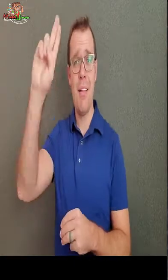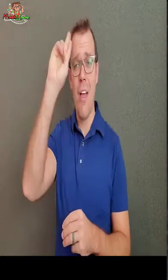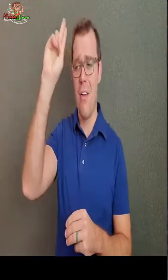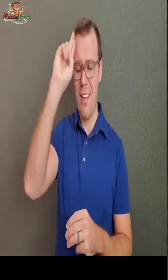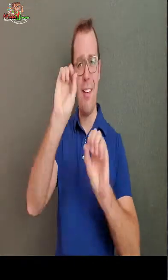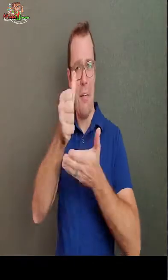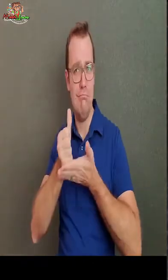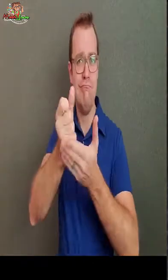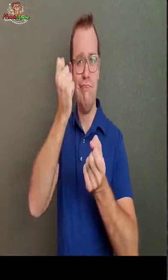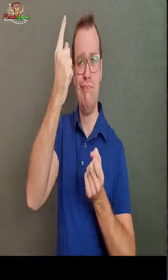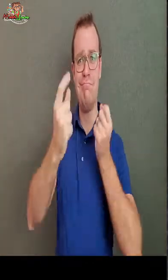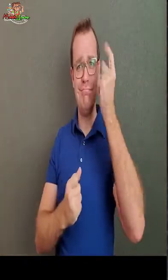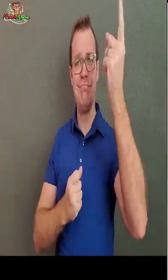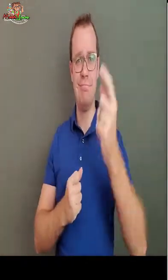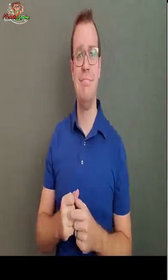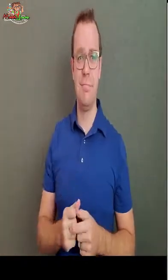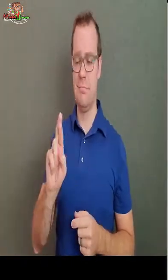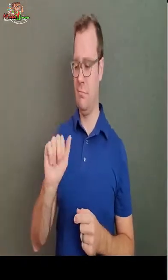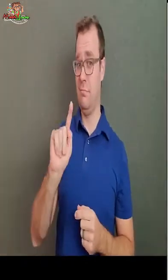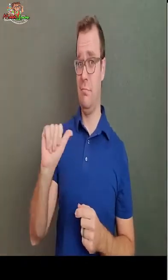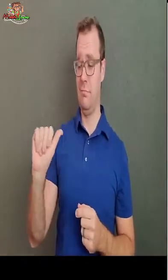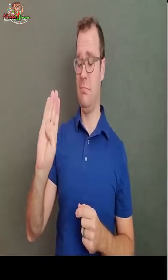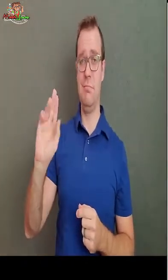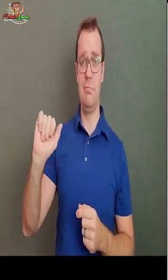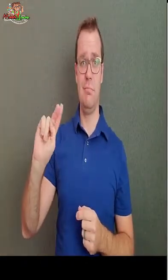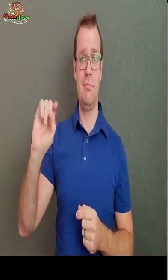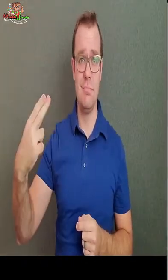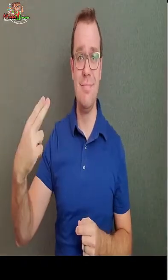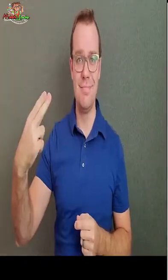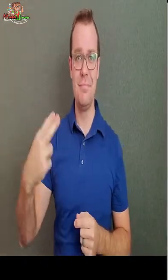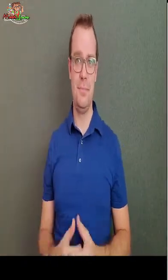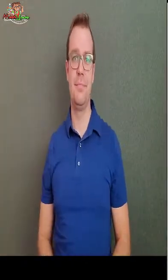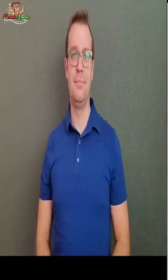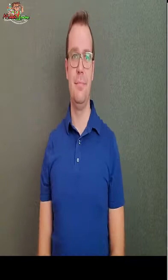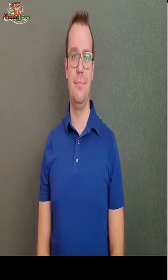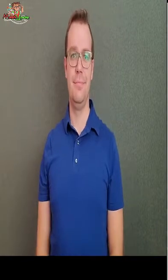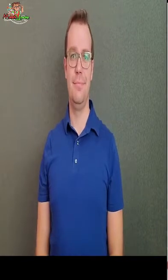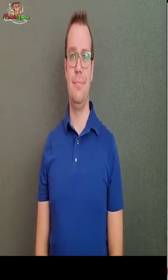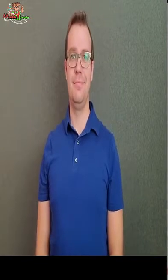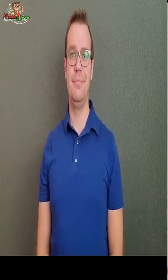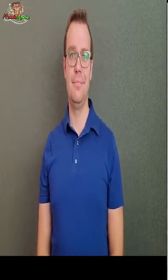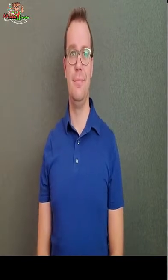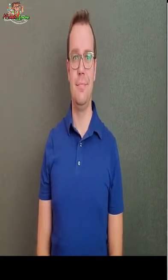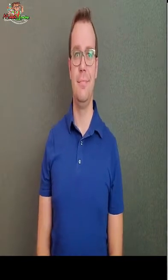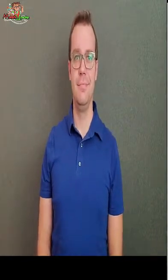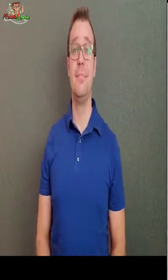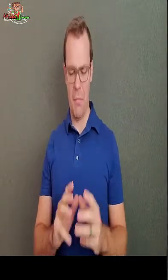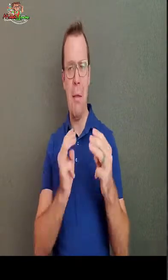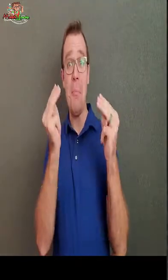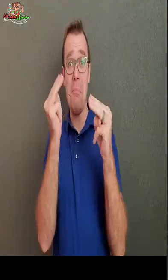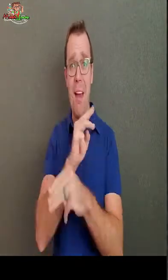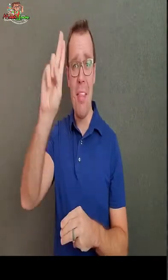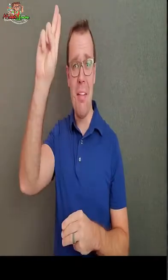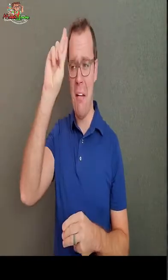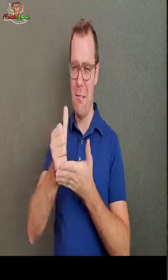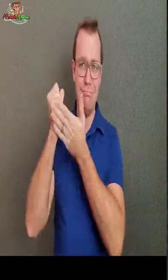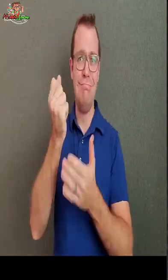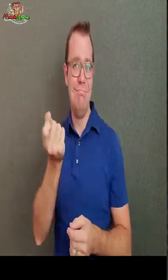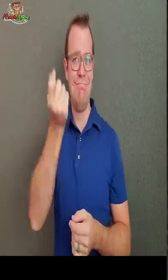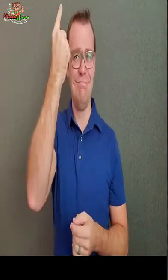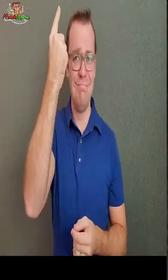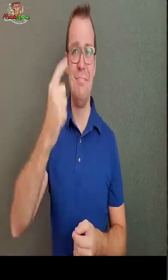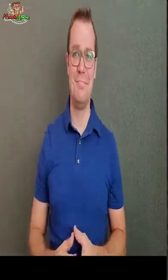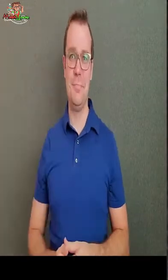Python Toe makes math easy. Ratabana samajna shuru karo. Math Uncle